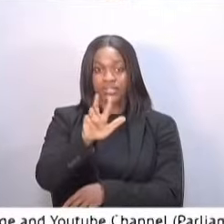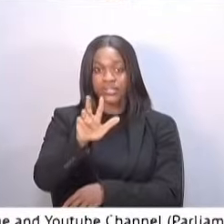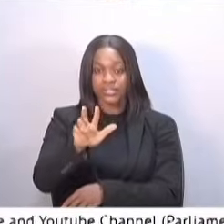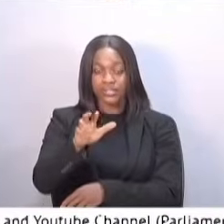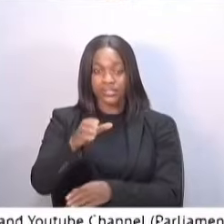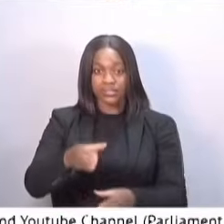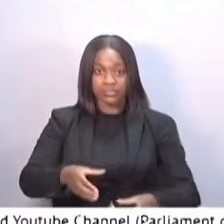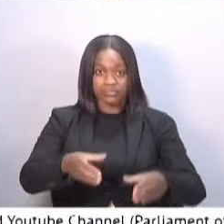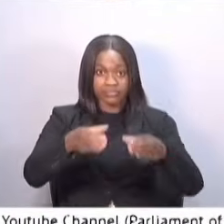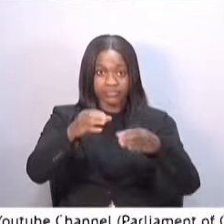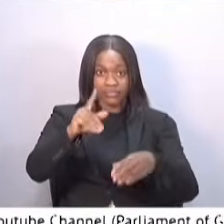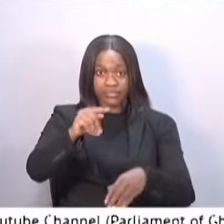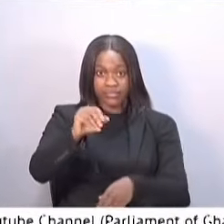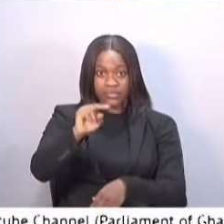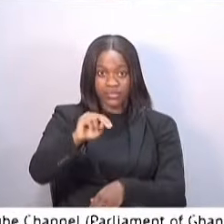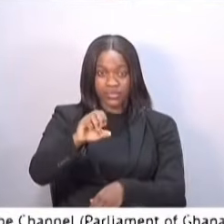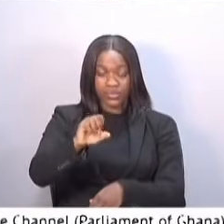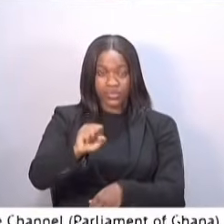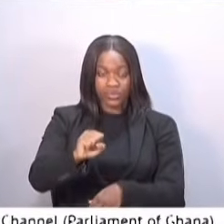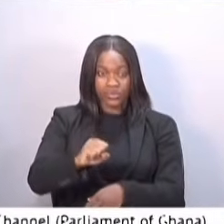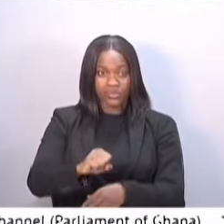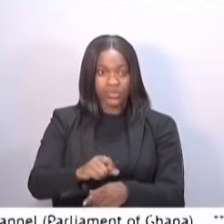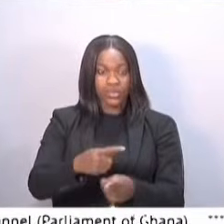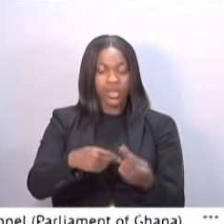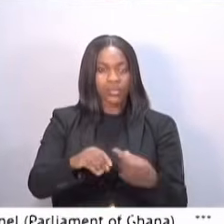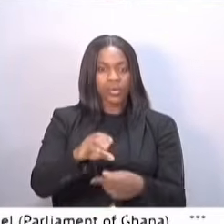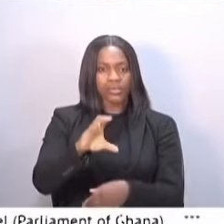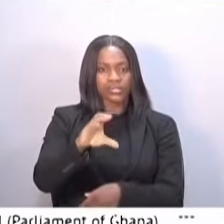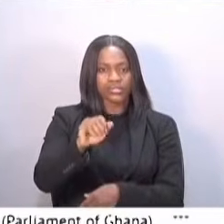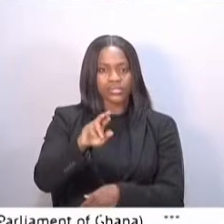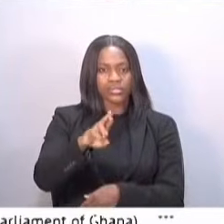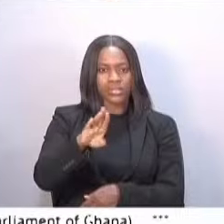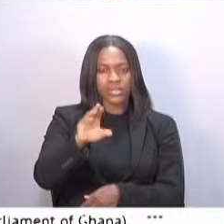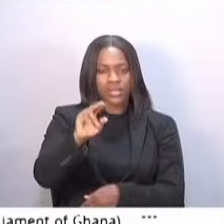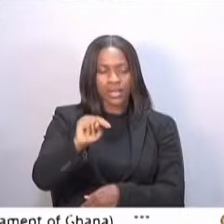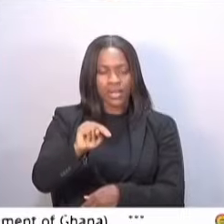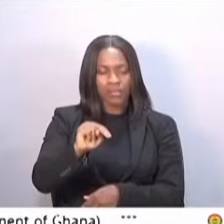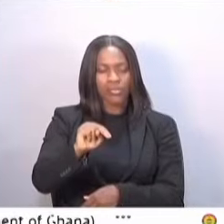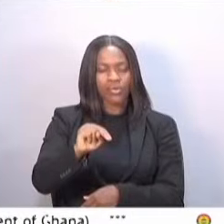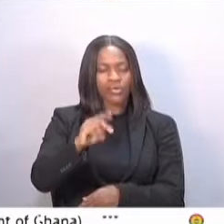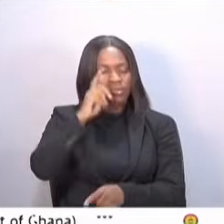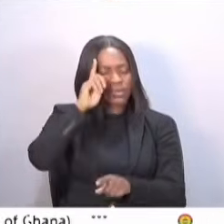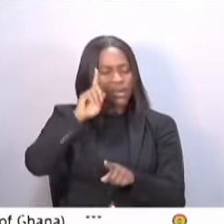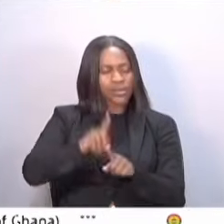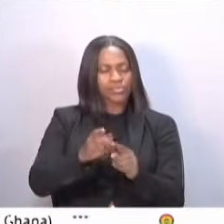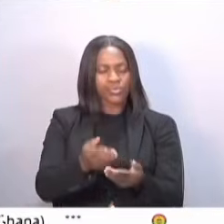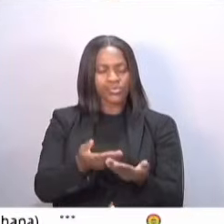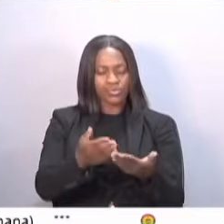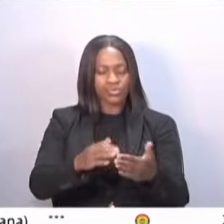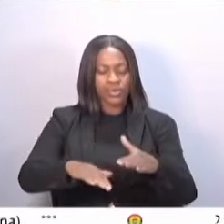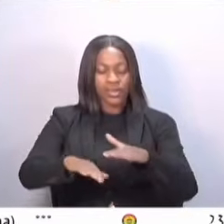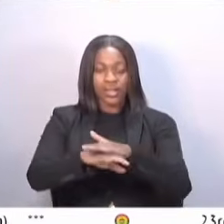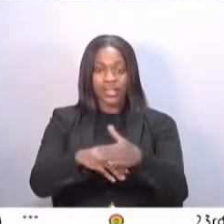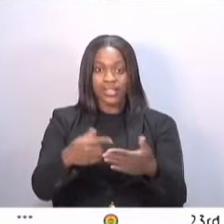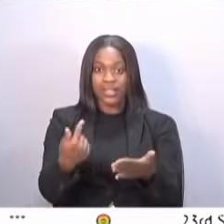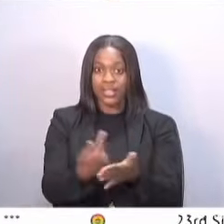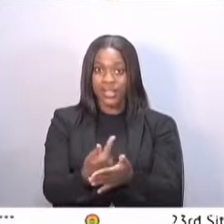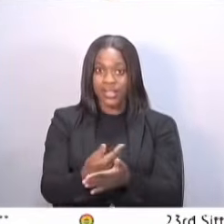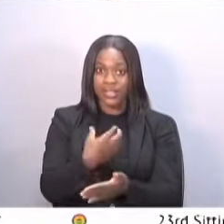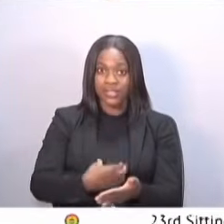11,733 tons of Paris-aligned carbon credits have been issued, just under Ghana, Switzerland